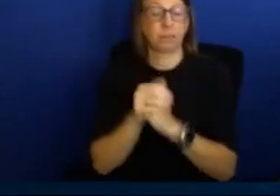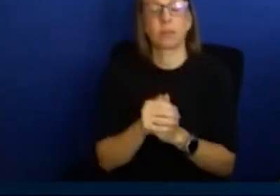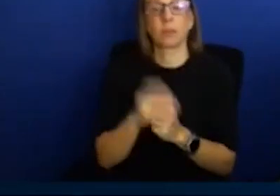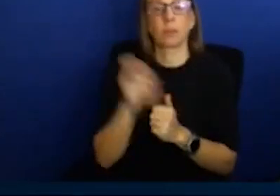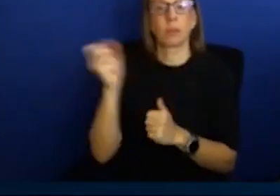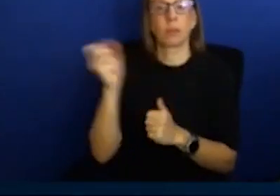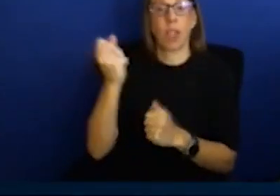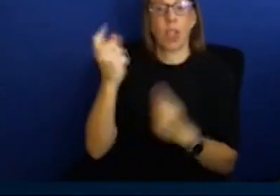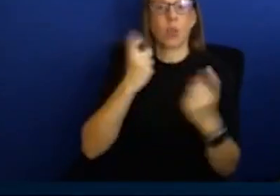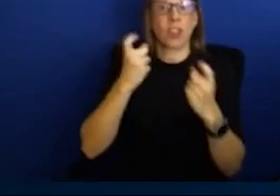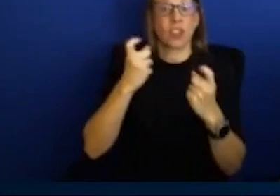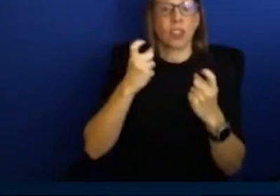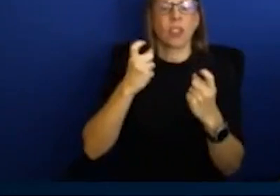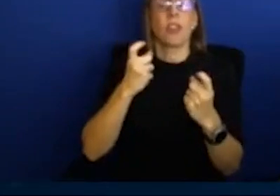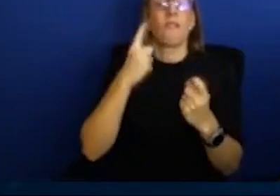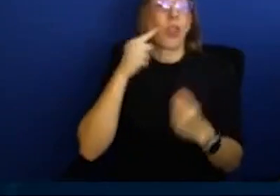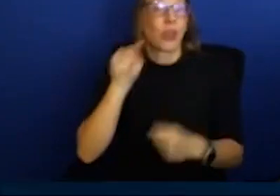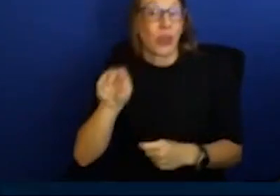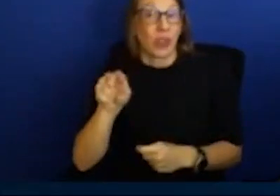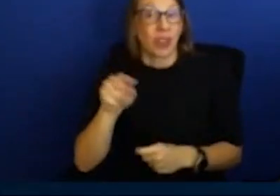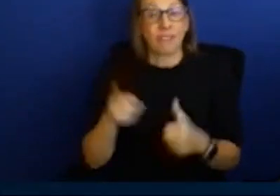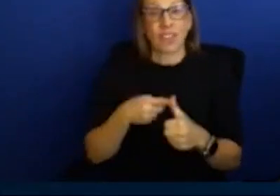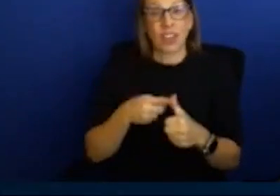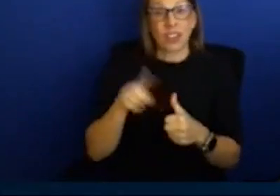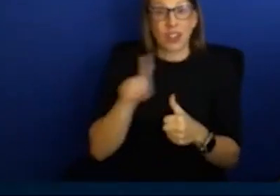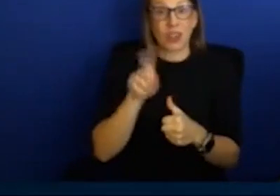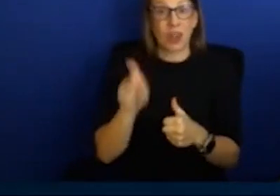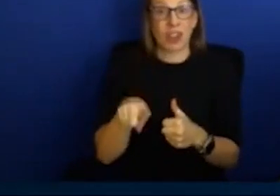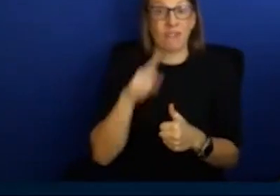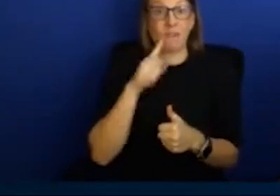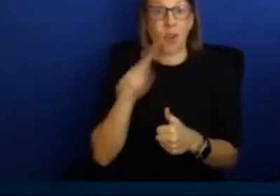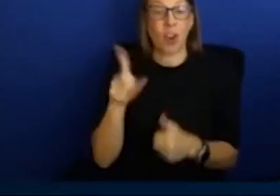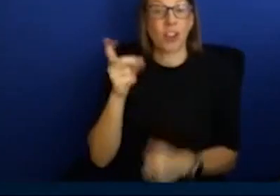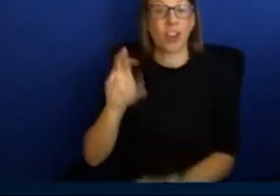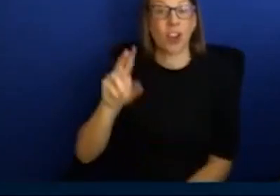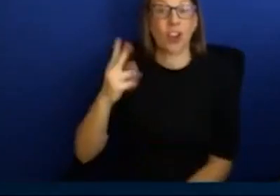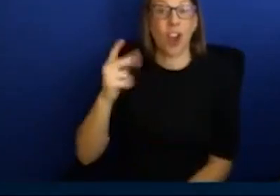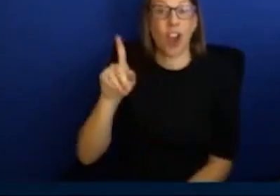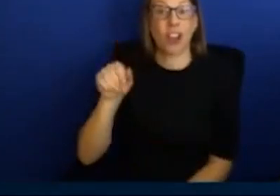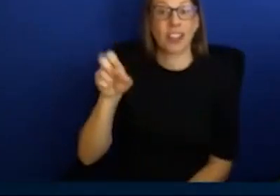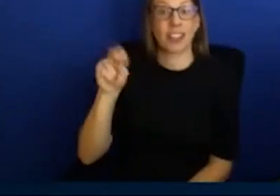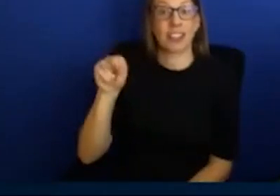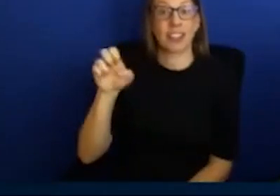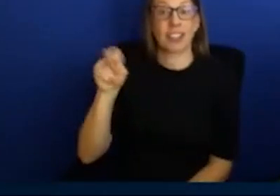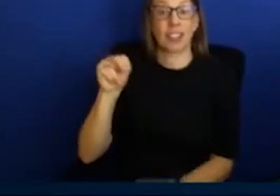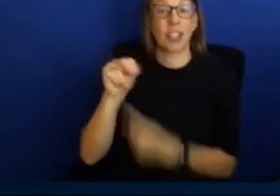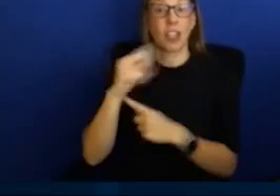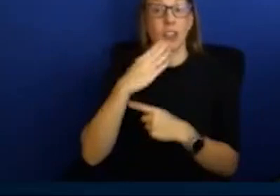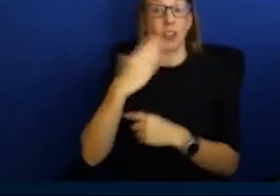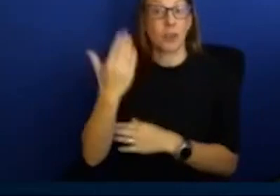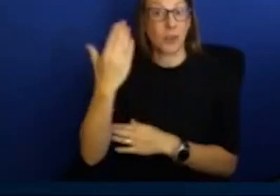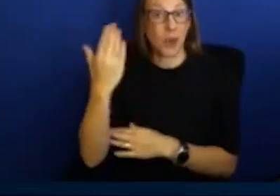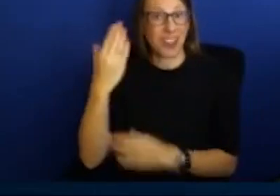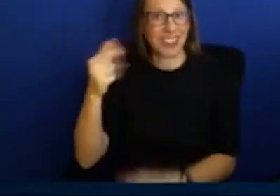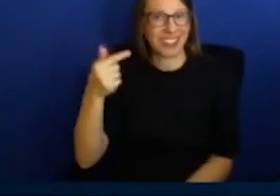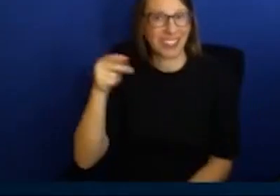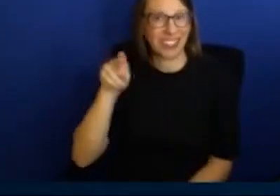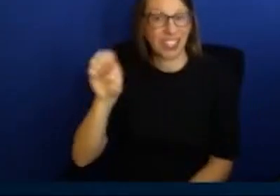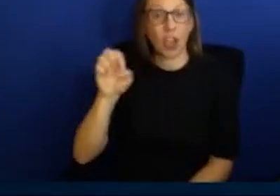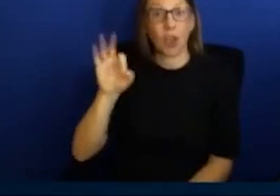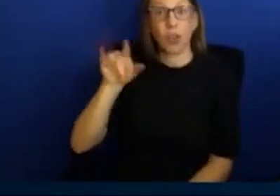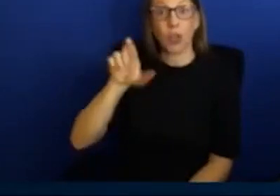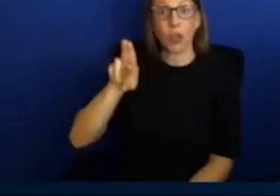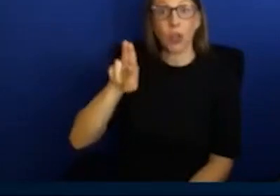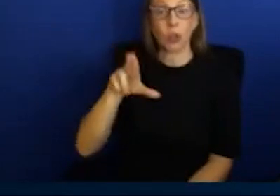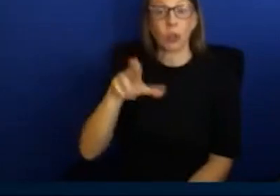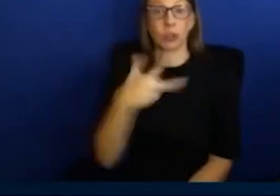in for you. But this first one is for Dr. Hawkinson. Jean wants to know, good morning, Jean. Can the flu shot be taken with the booster